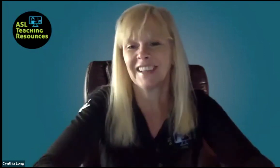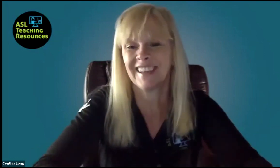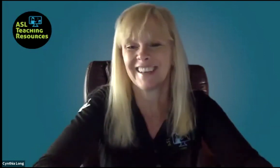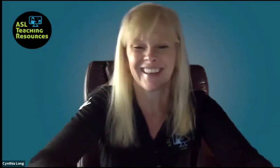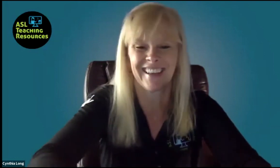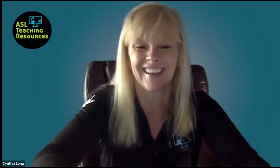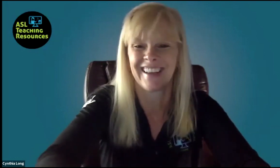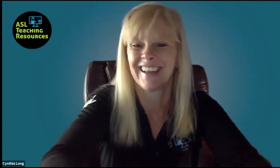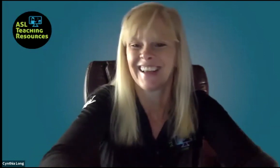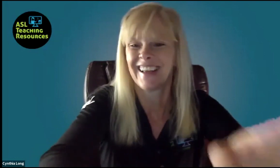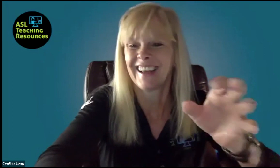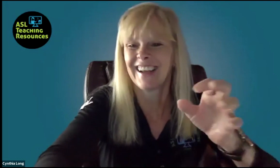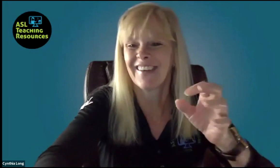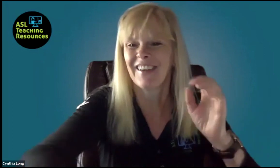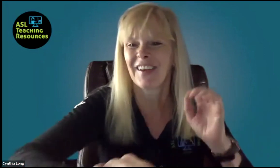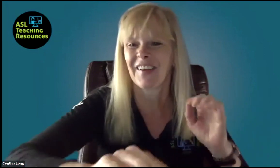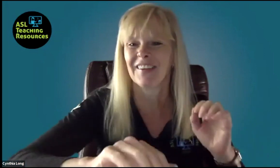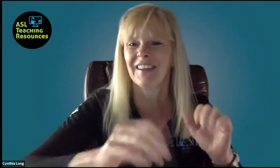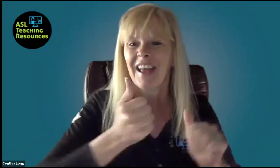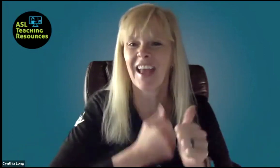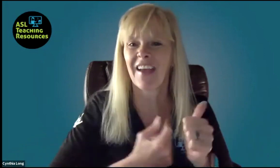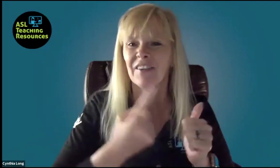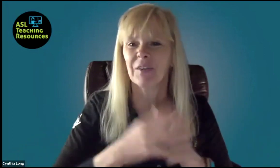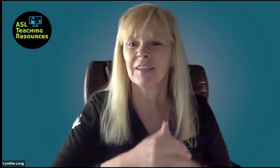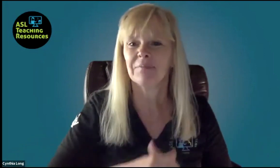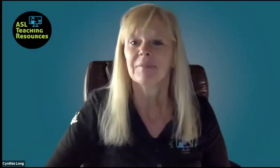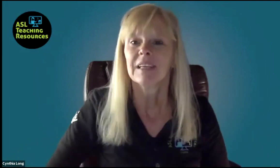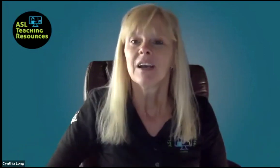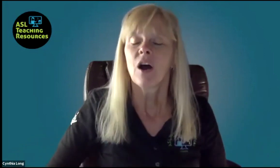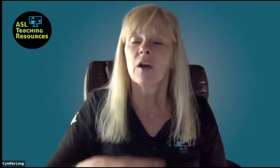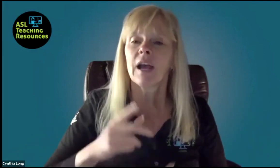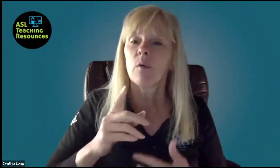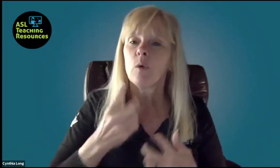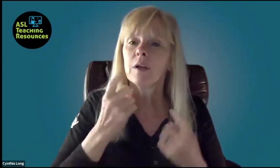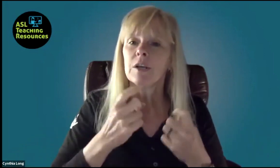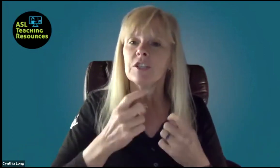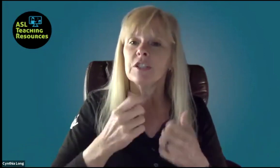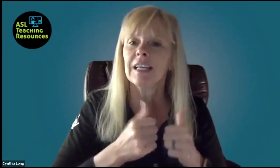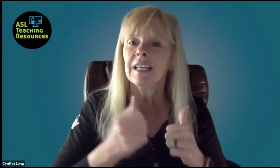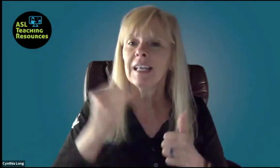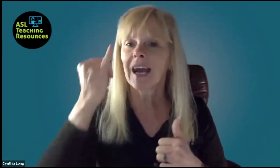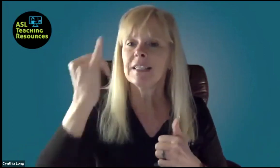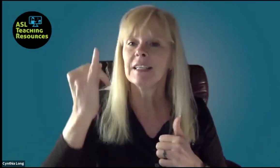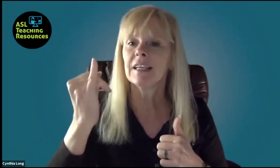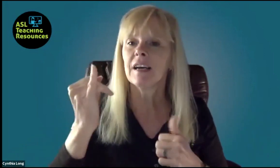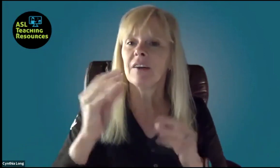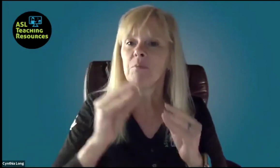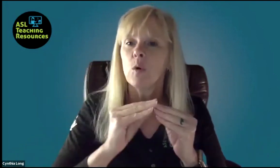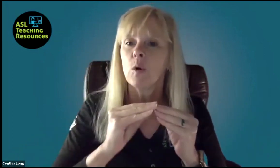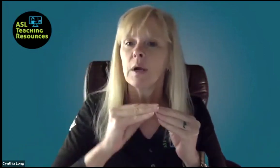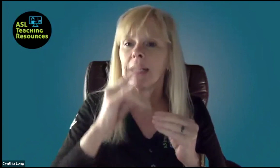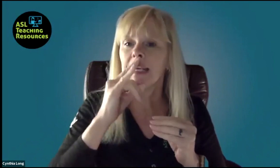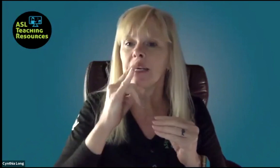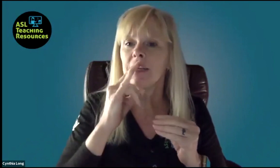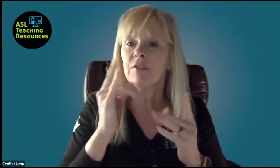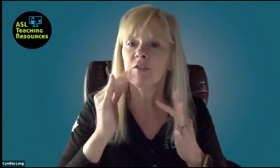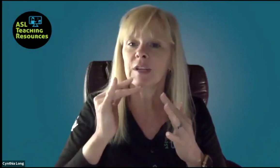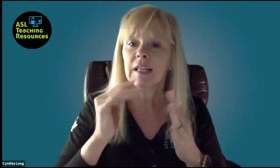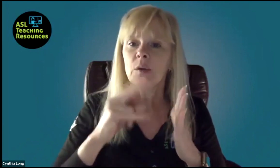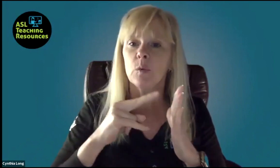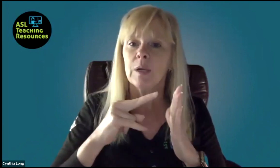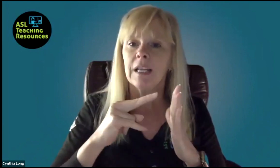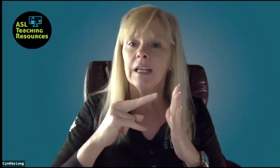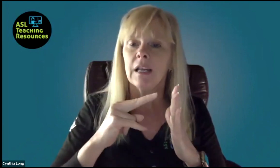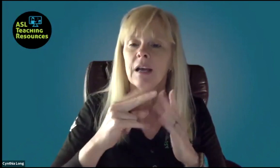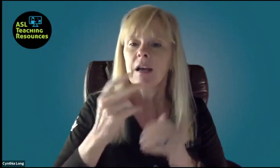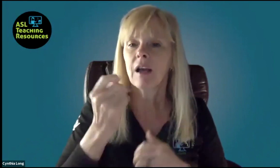special. Here we go, everyone. Okay, one question. Any idea of more